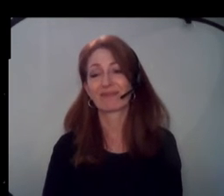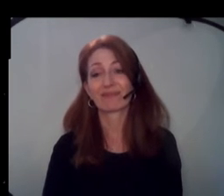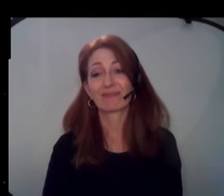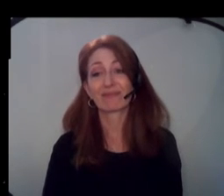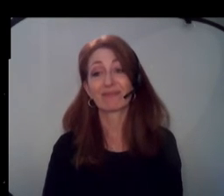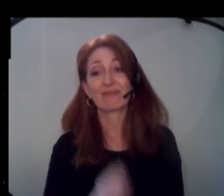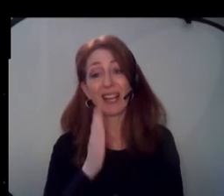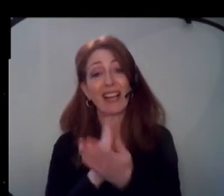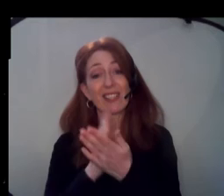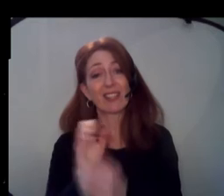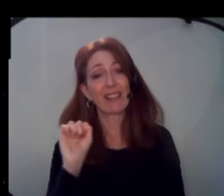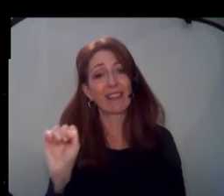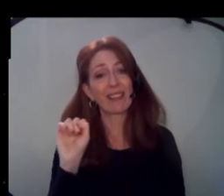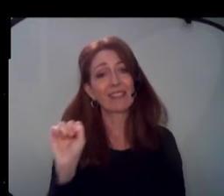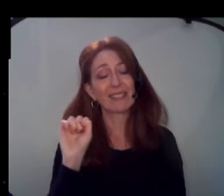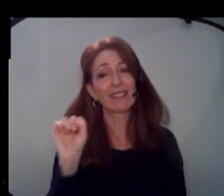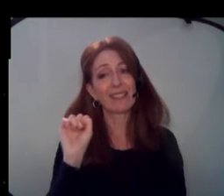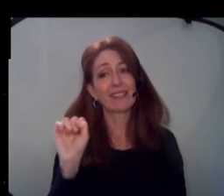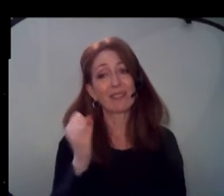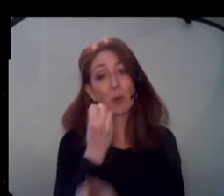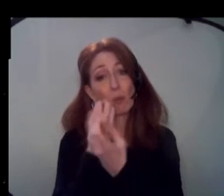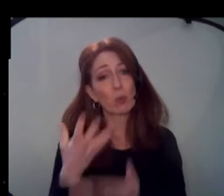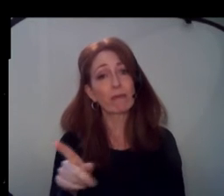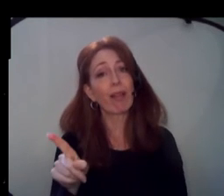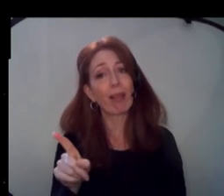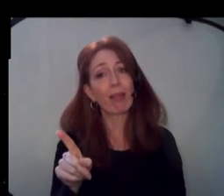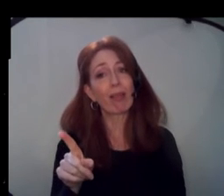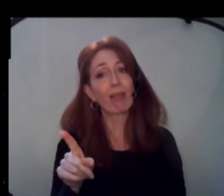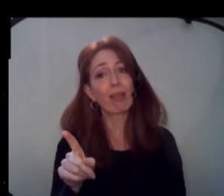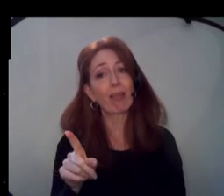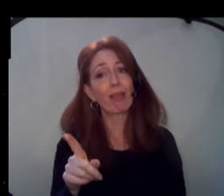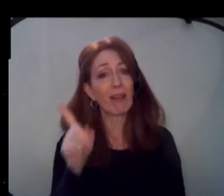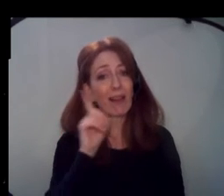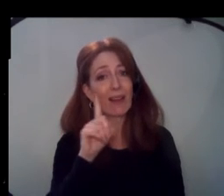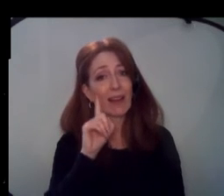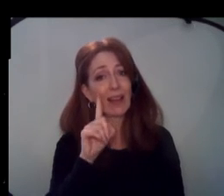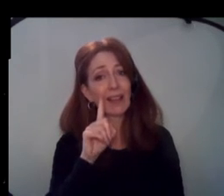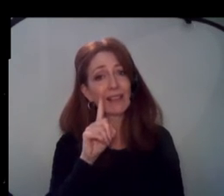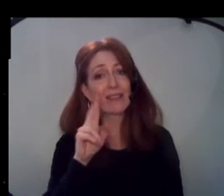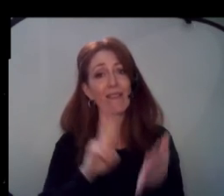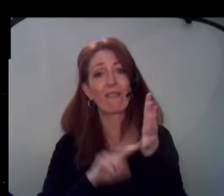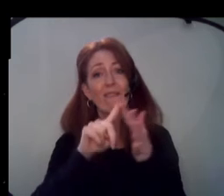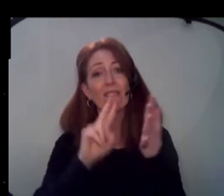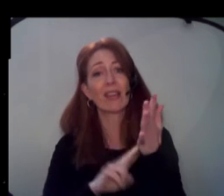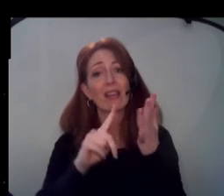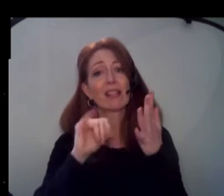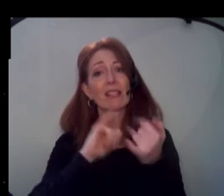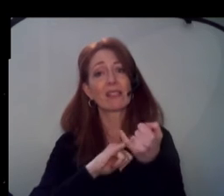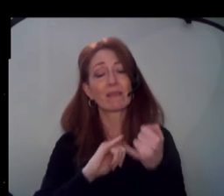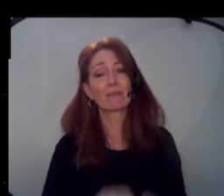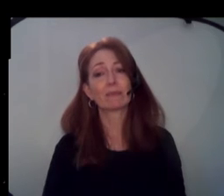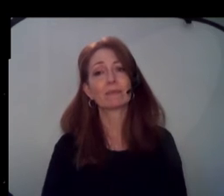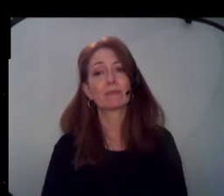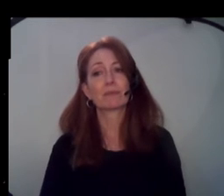actually that this is a really beautiful depiction of a naked Venus. And I came across, actually, I was